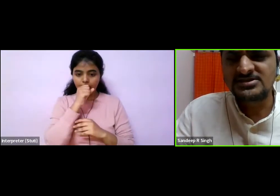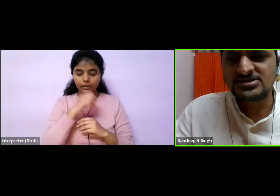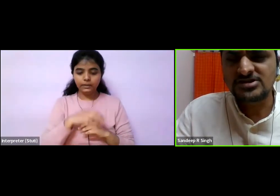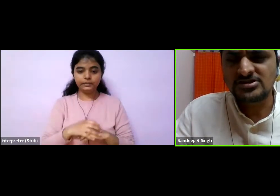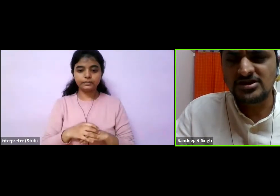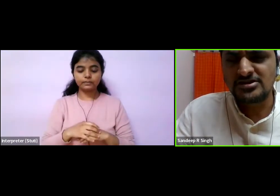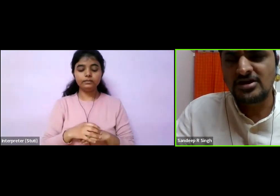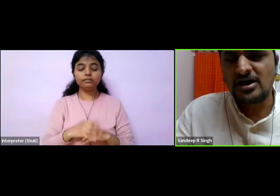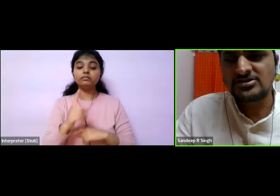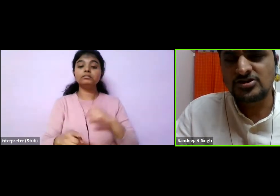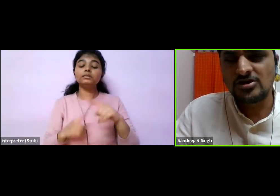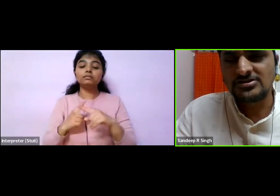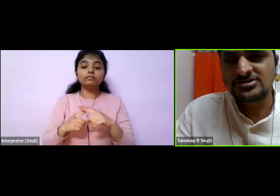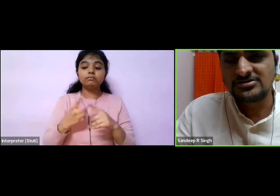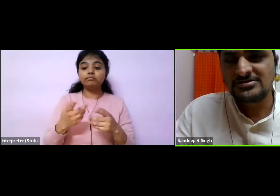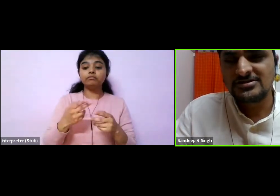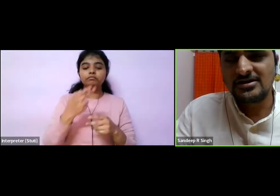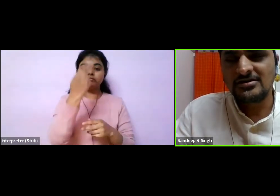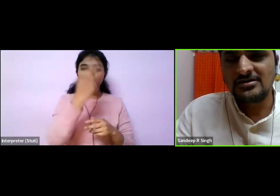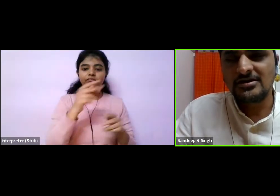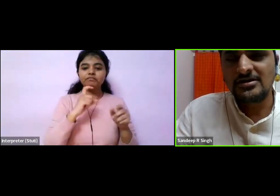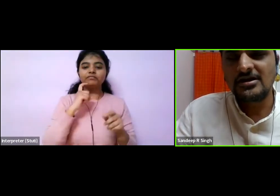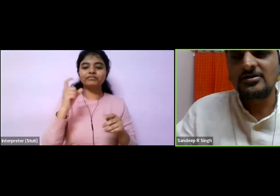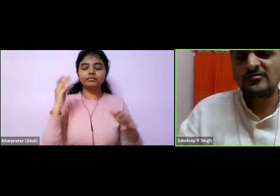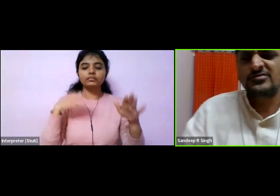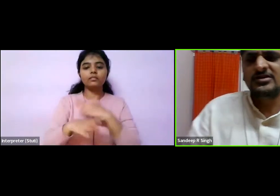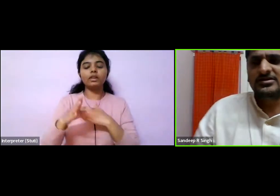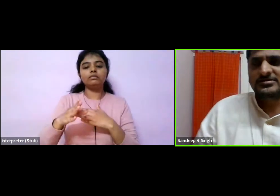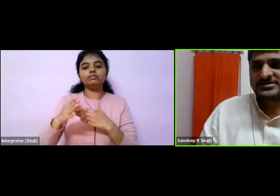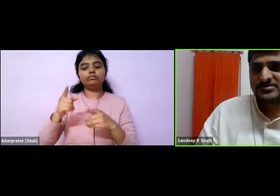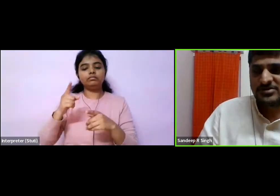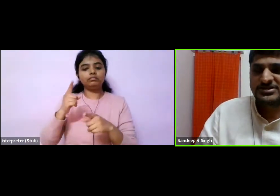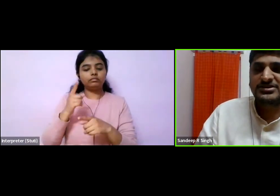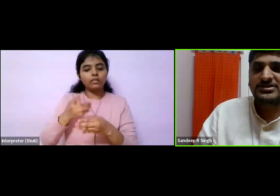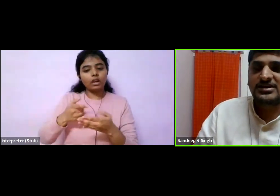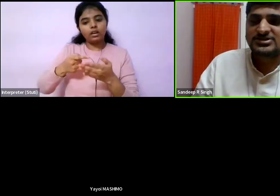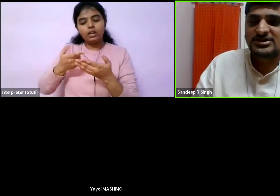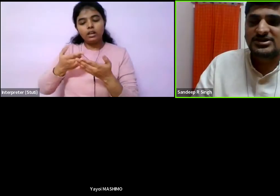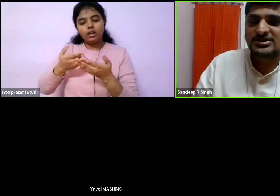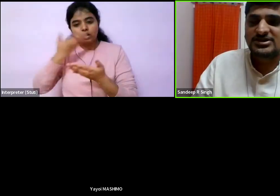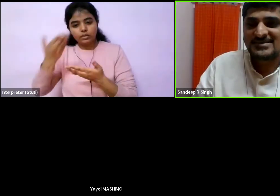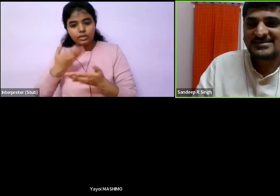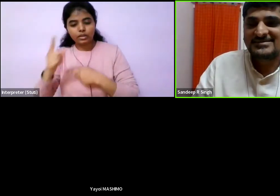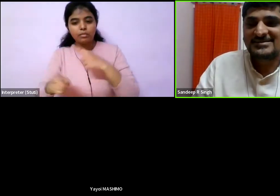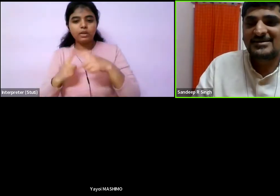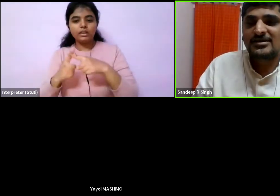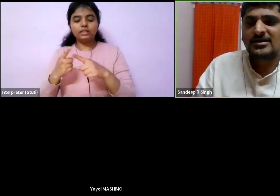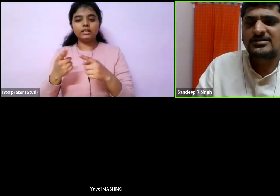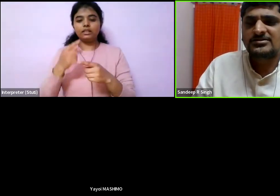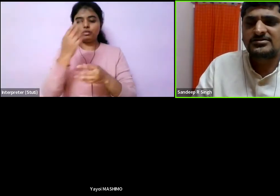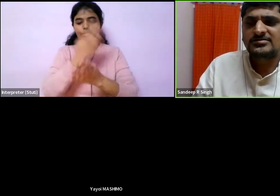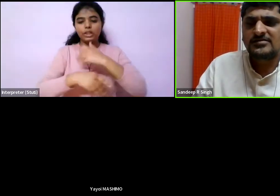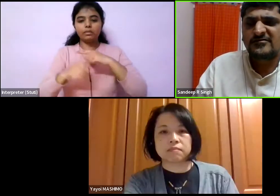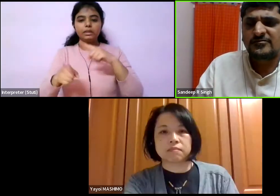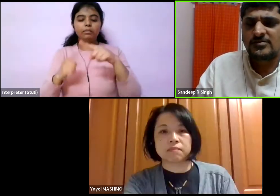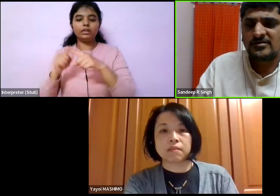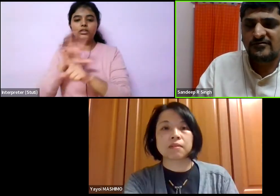also an instructor in the art college of the disability and culture